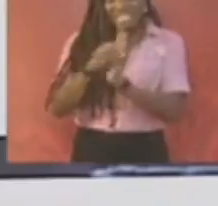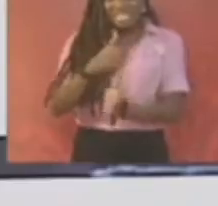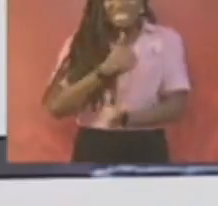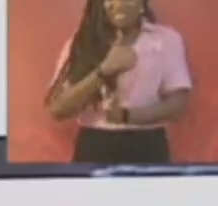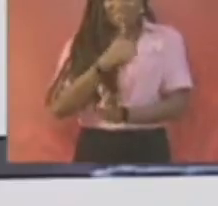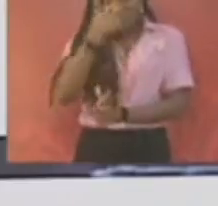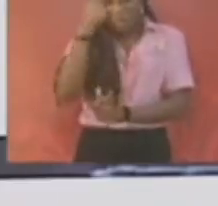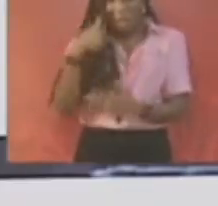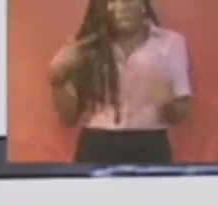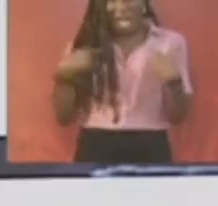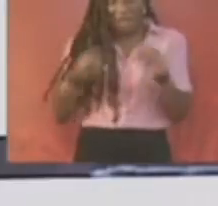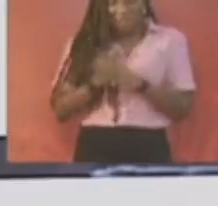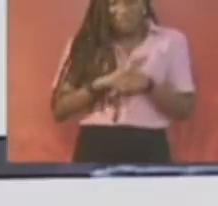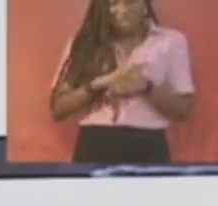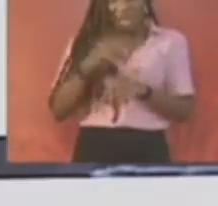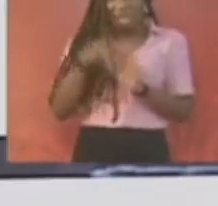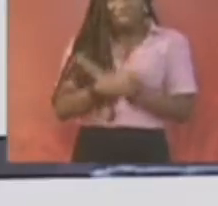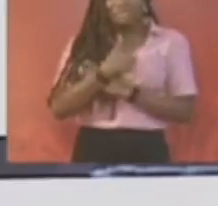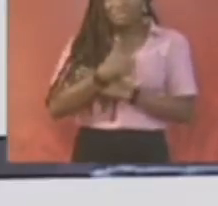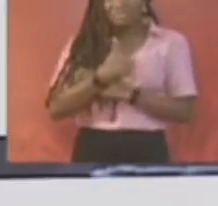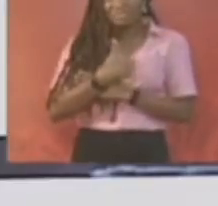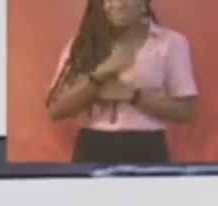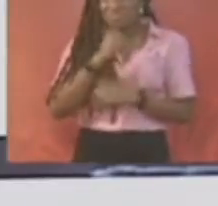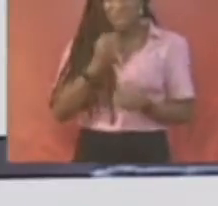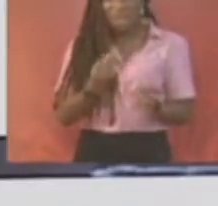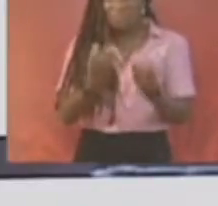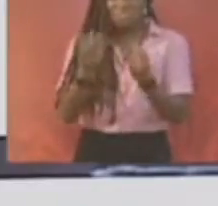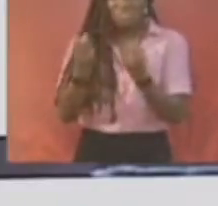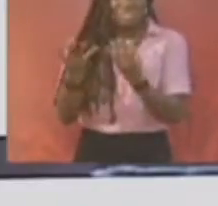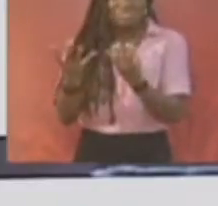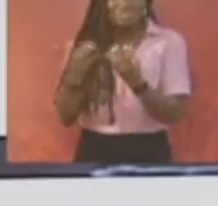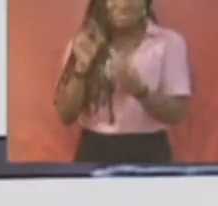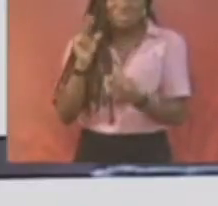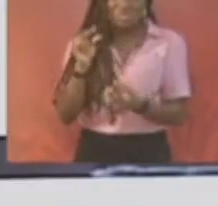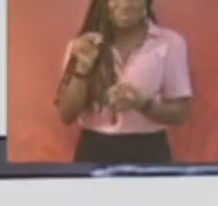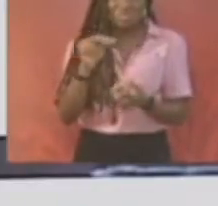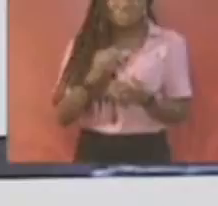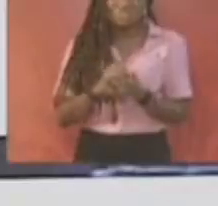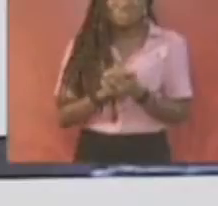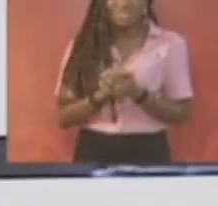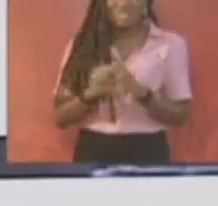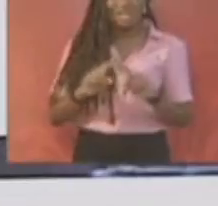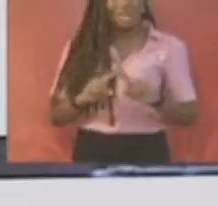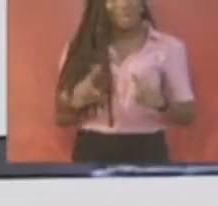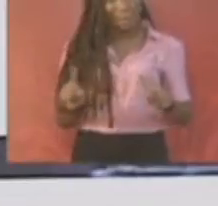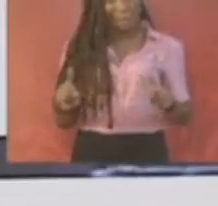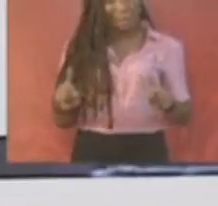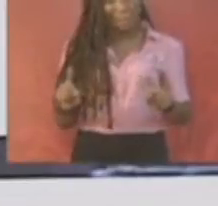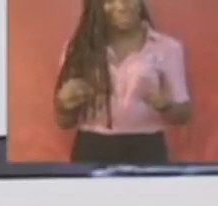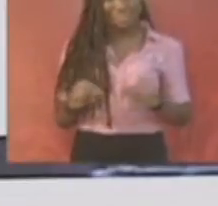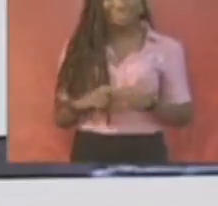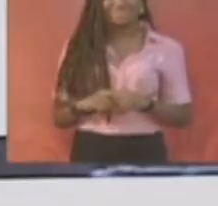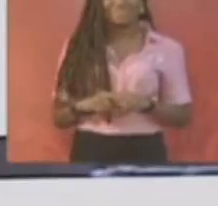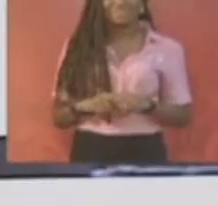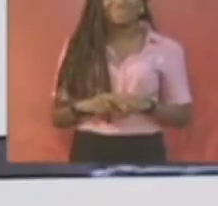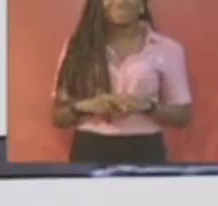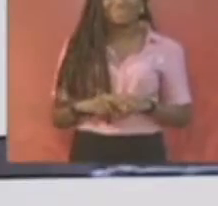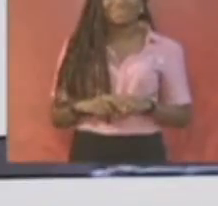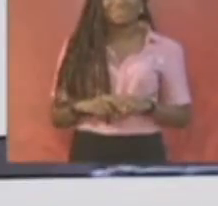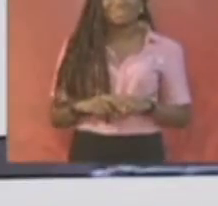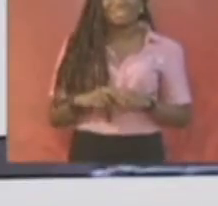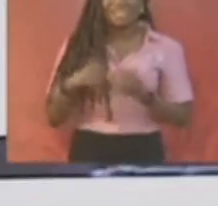many instances, the suicidal response lags some months behind the exposure